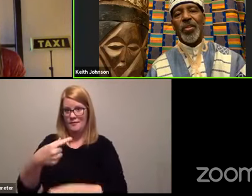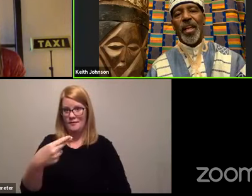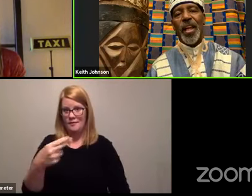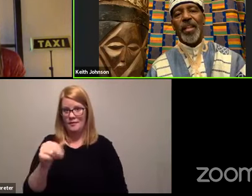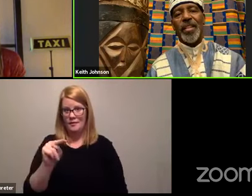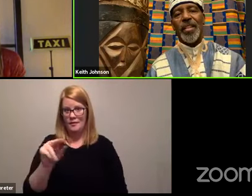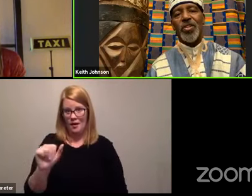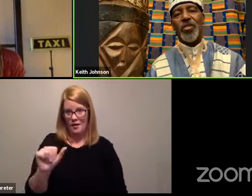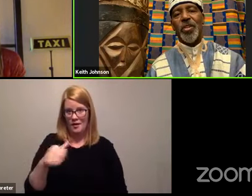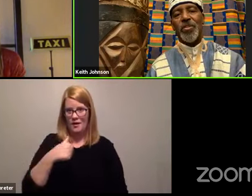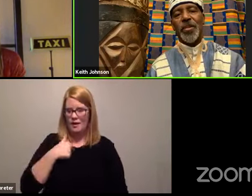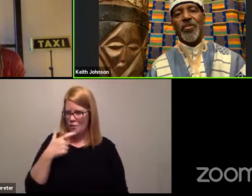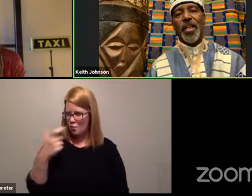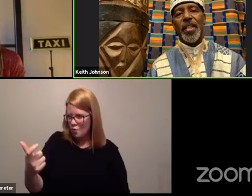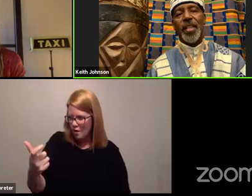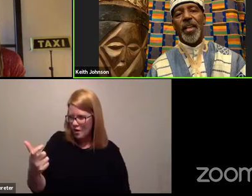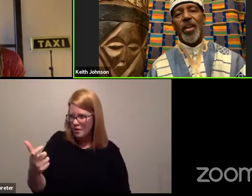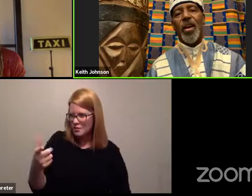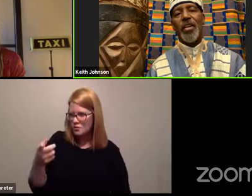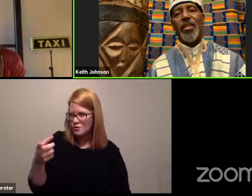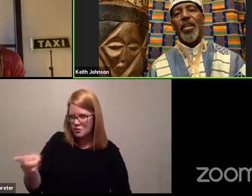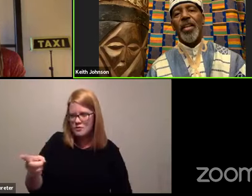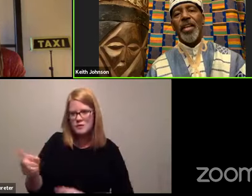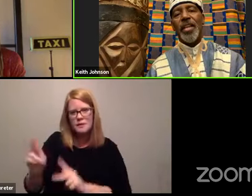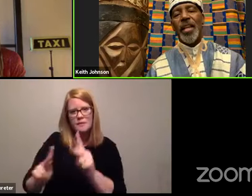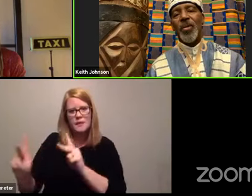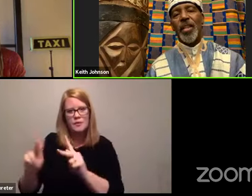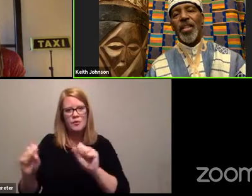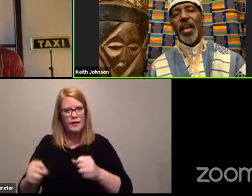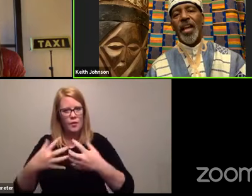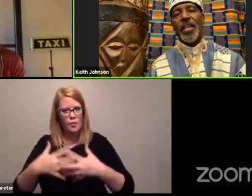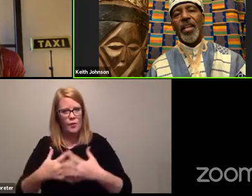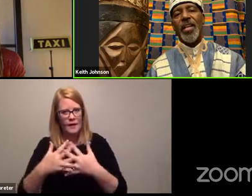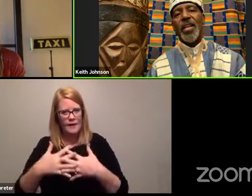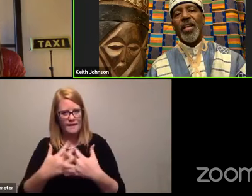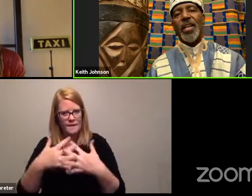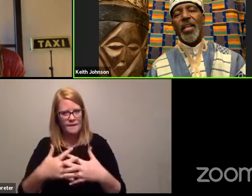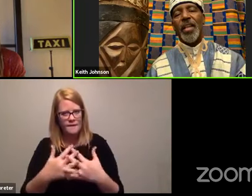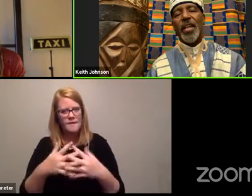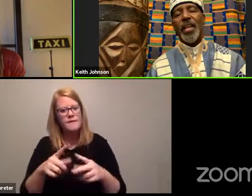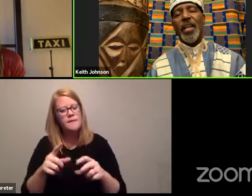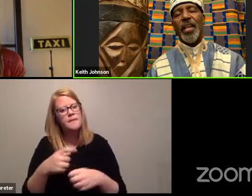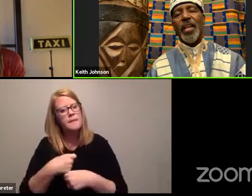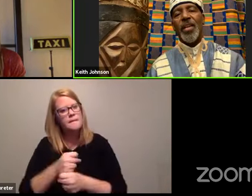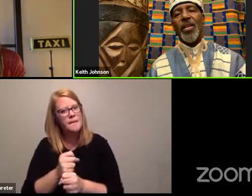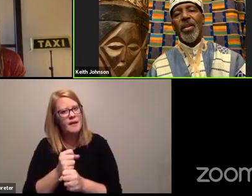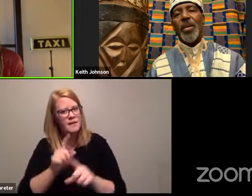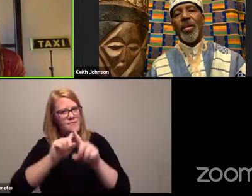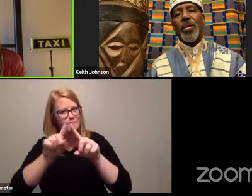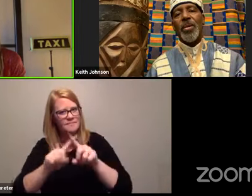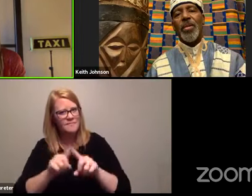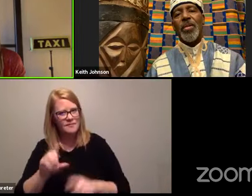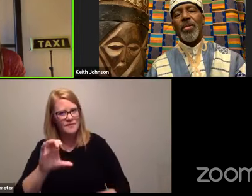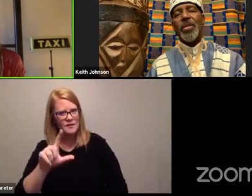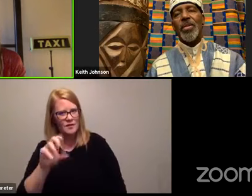weavers create the strips of kente cloth. They would take the